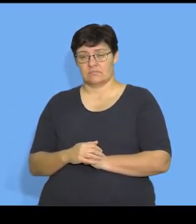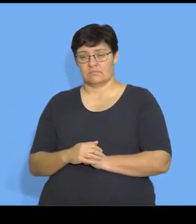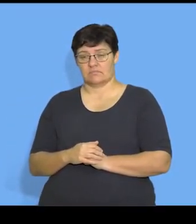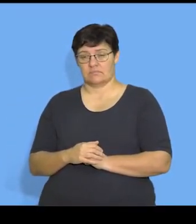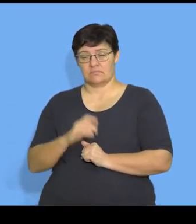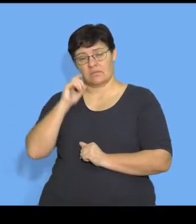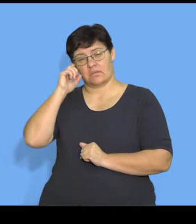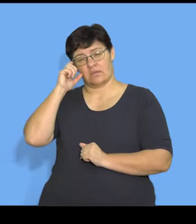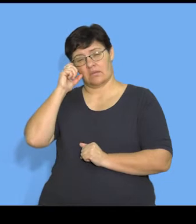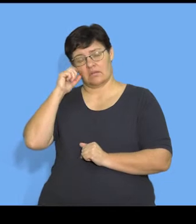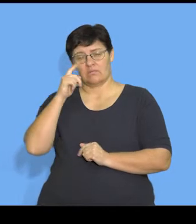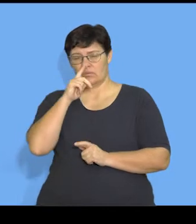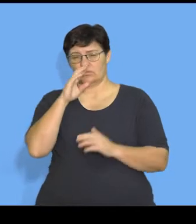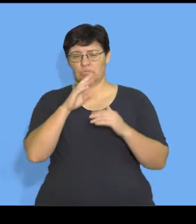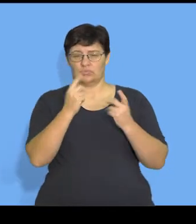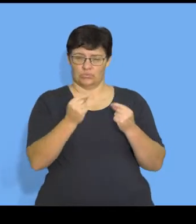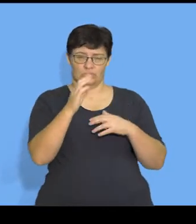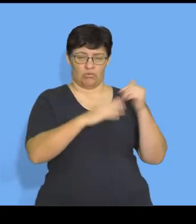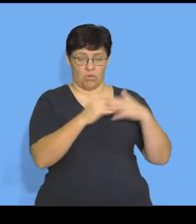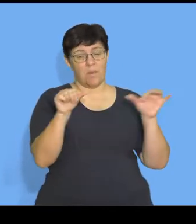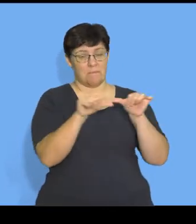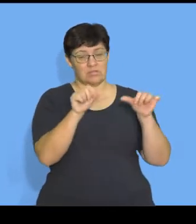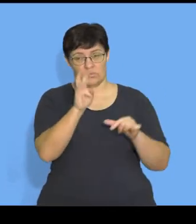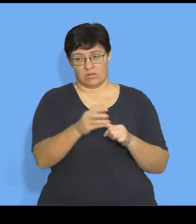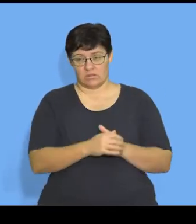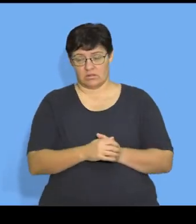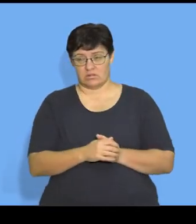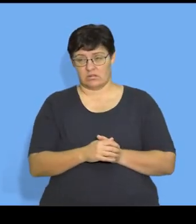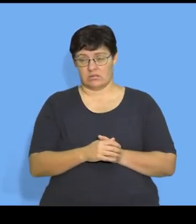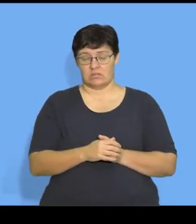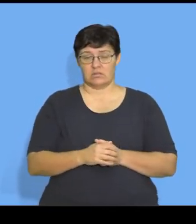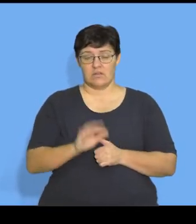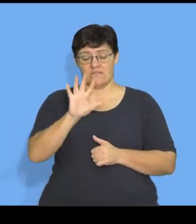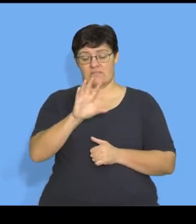construction and we would measure this, we would go 50 newtons here,